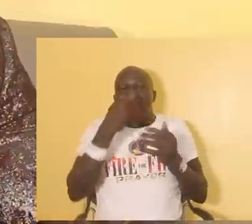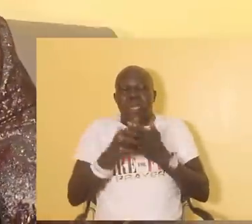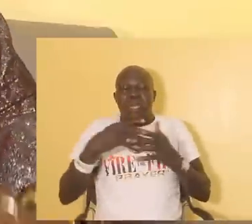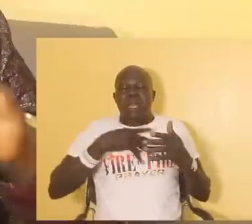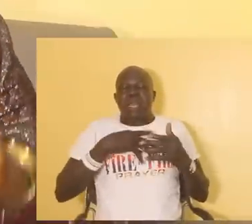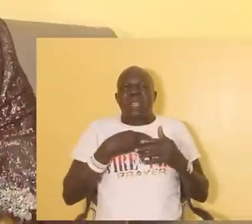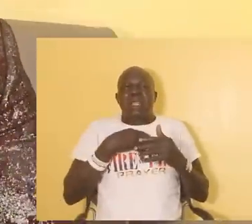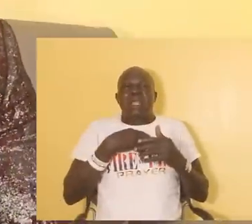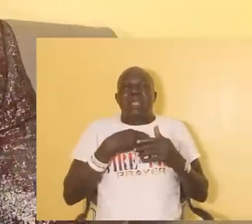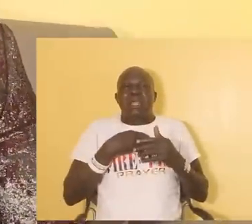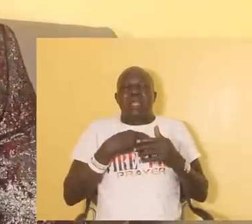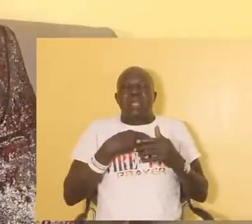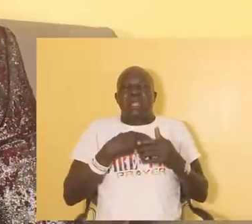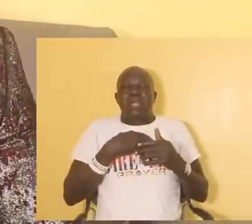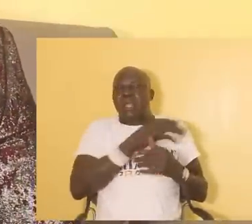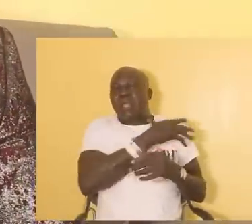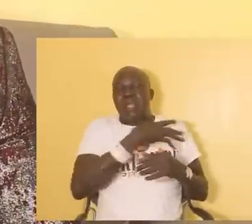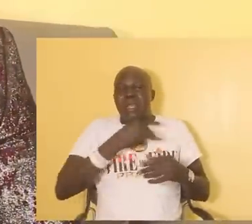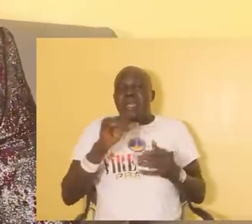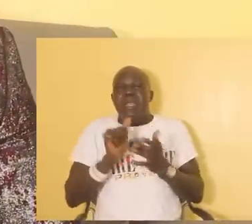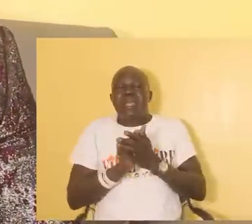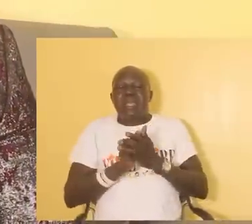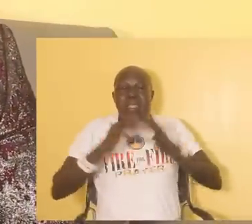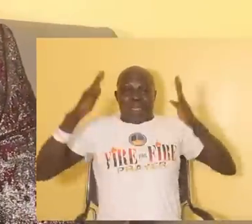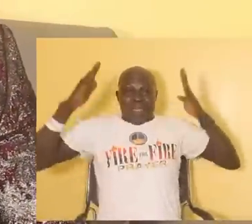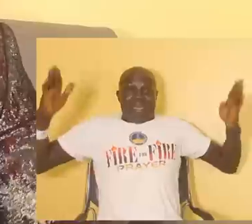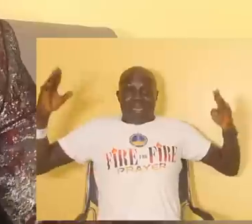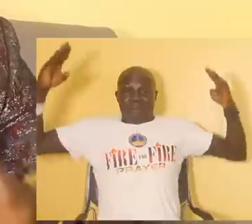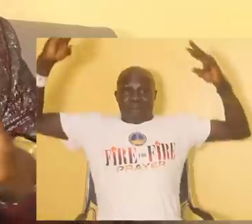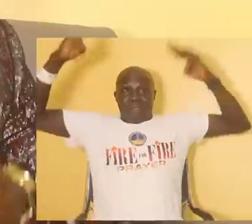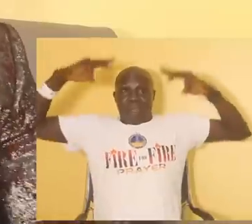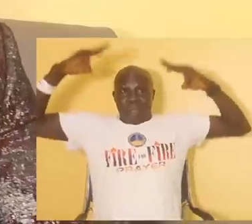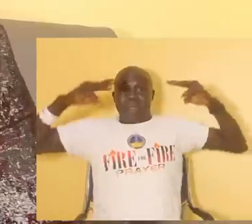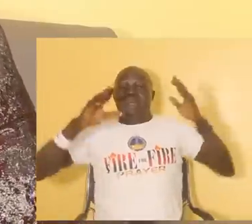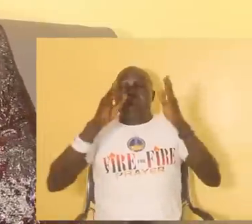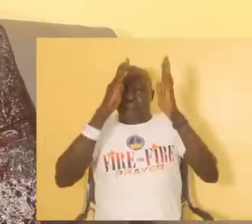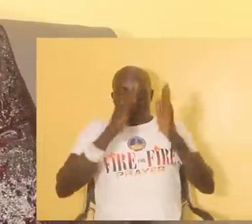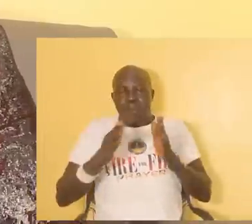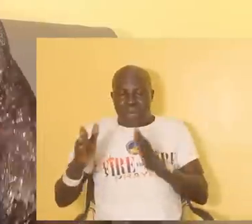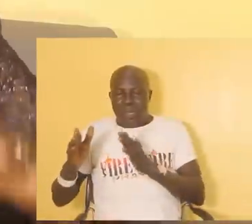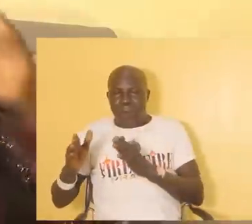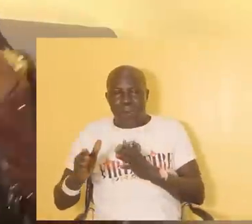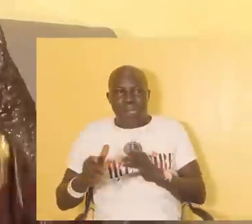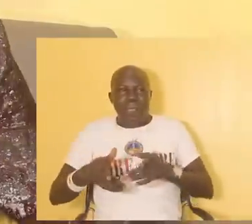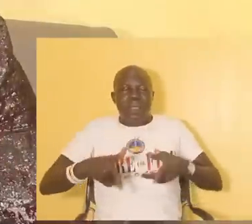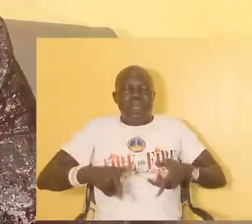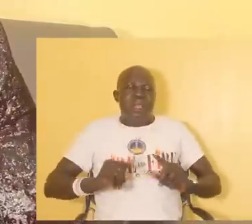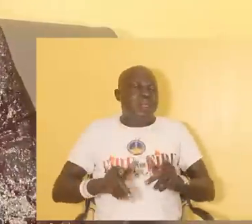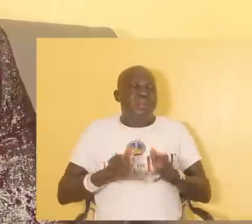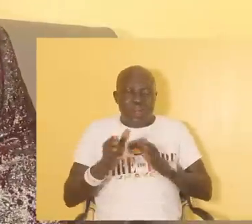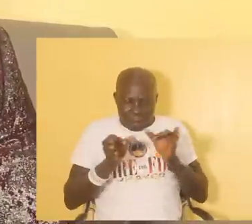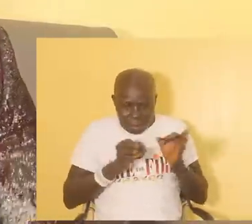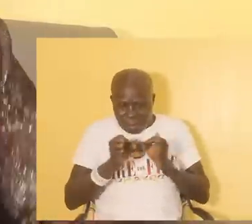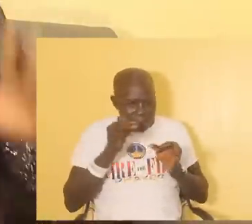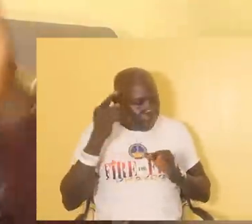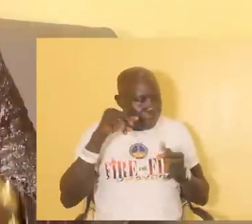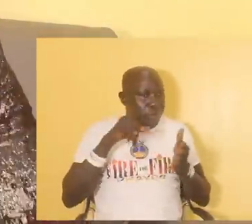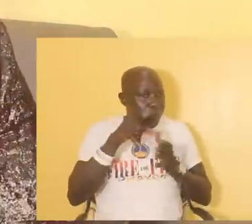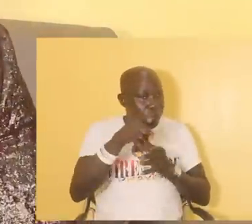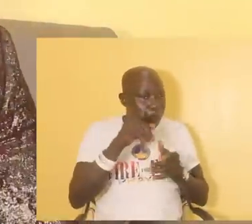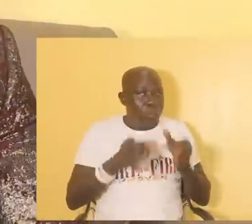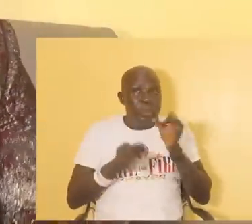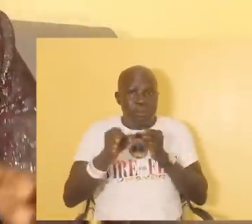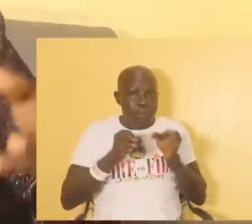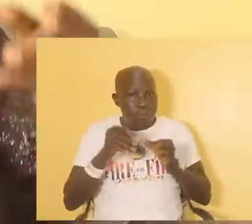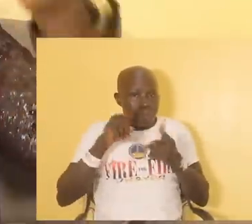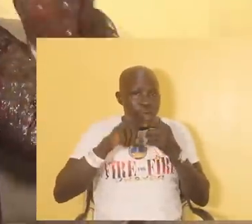ojo sara eweko like every rain on a plant. As for me sir, on leave. Listen to me sir. Let me explain it. Then salaye